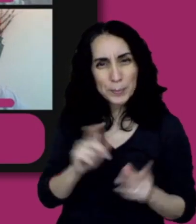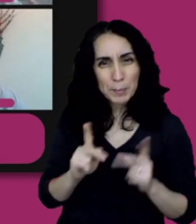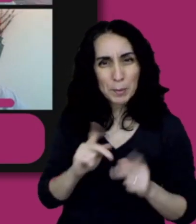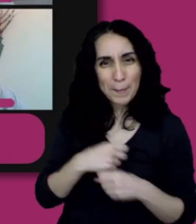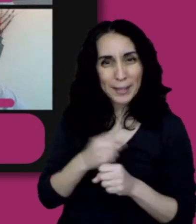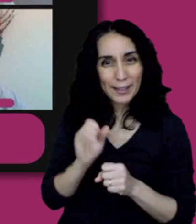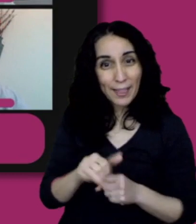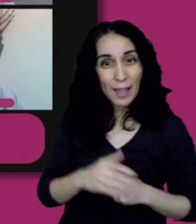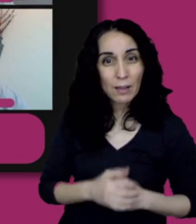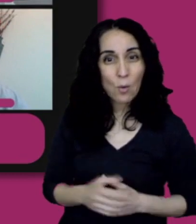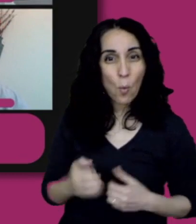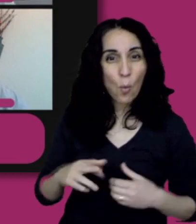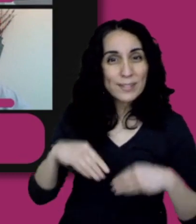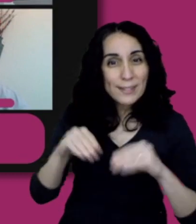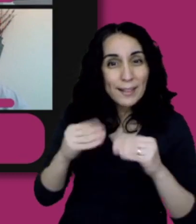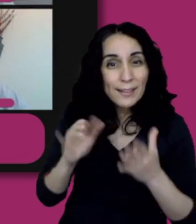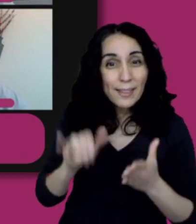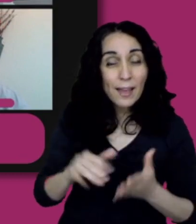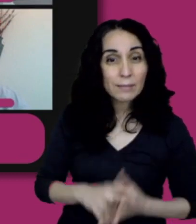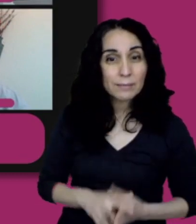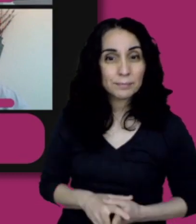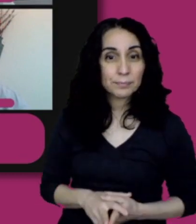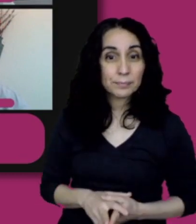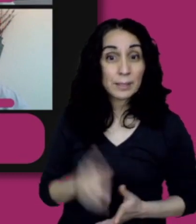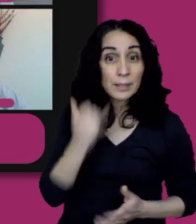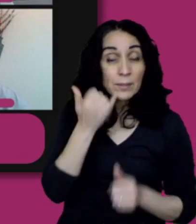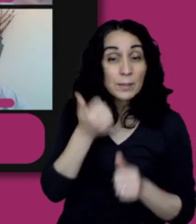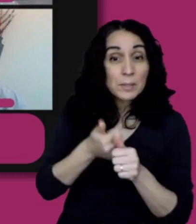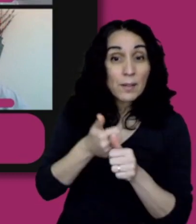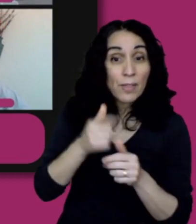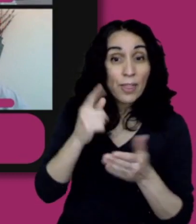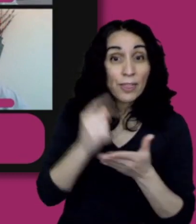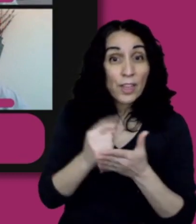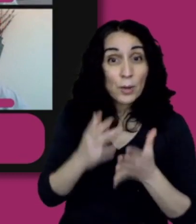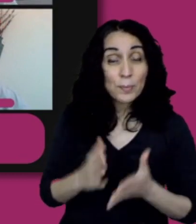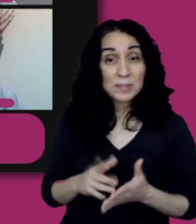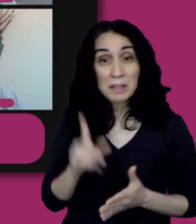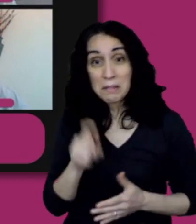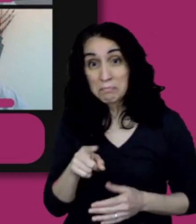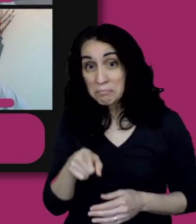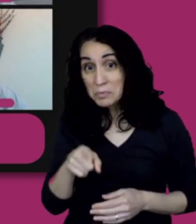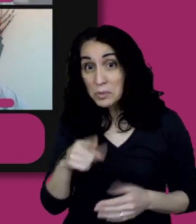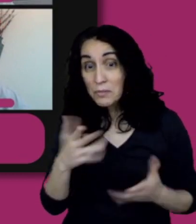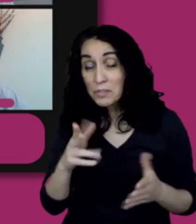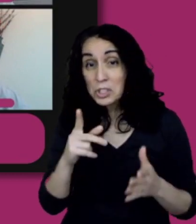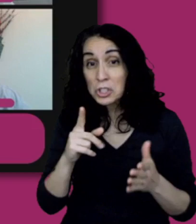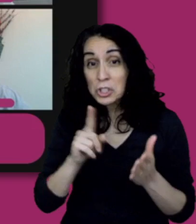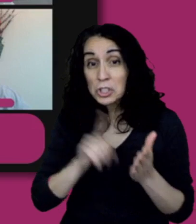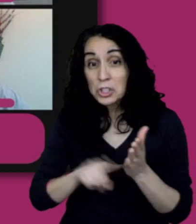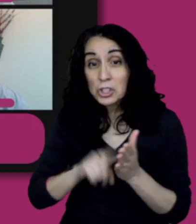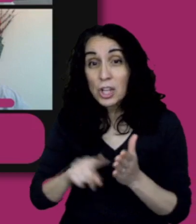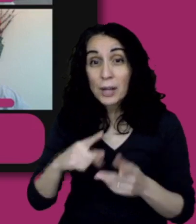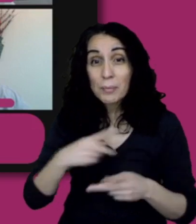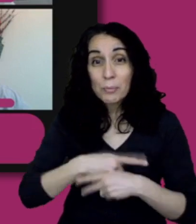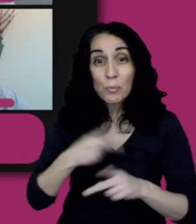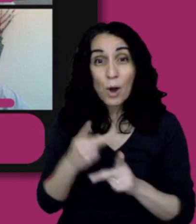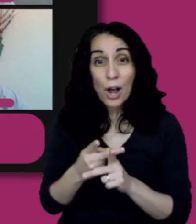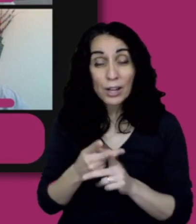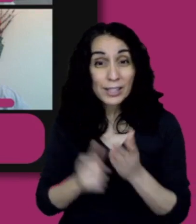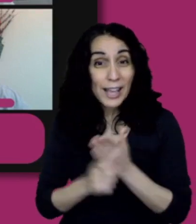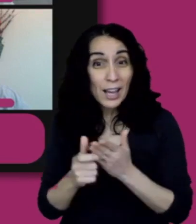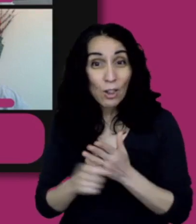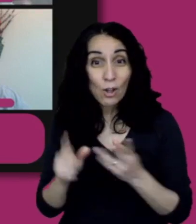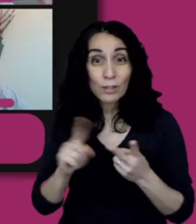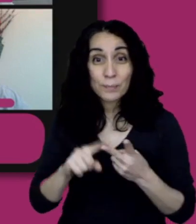making this, is selling this yet? If they're a therapist, have you looked in the product catalogs? Have